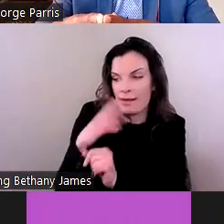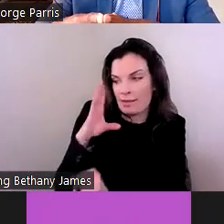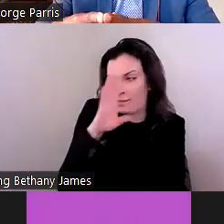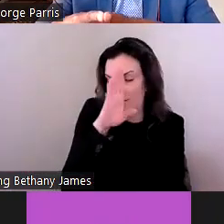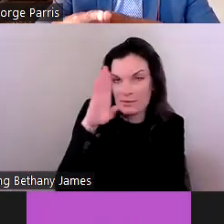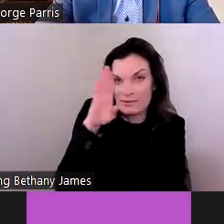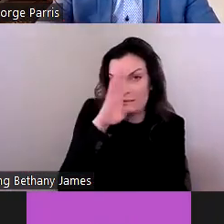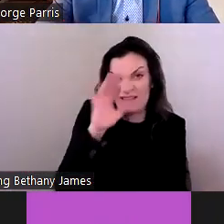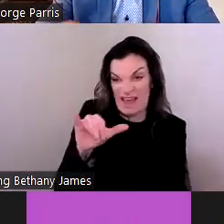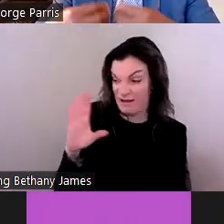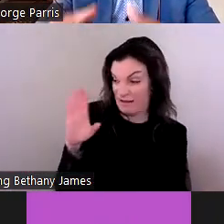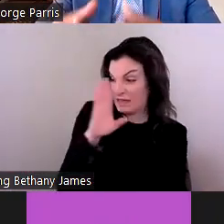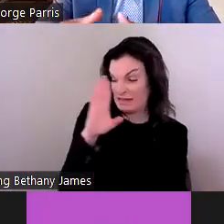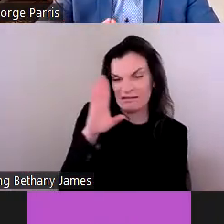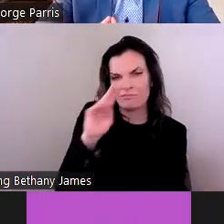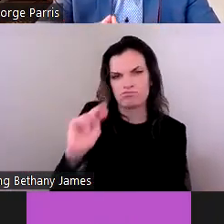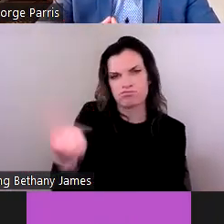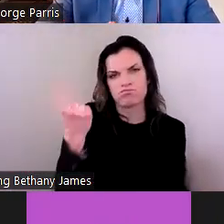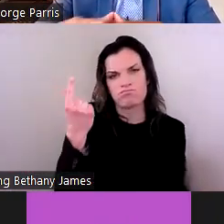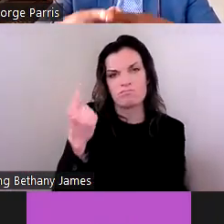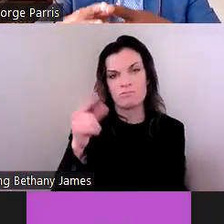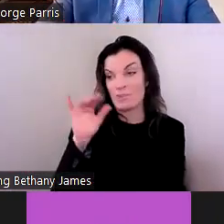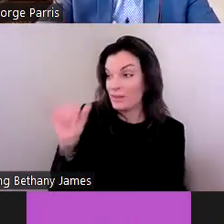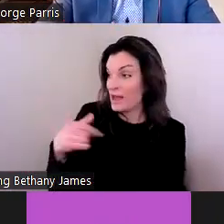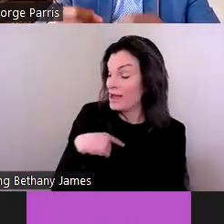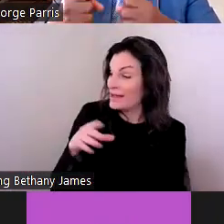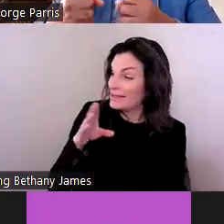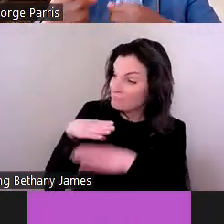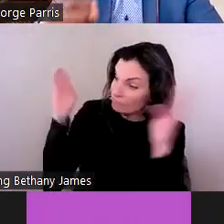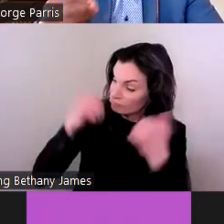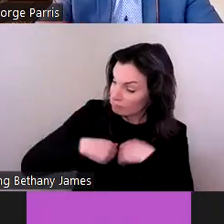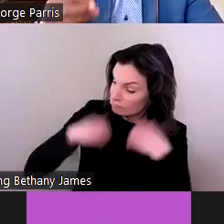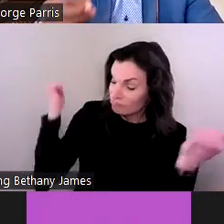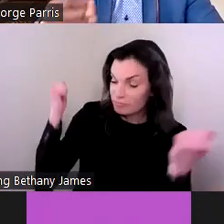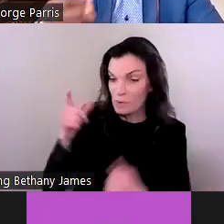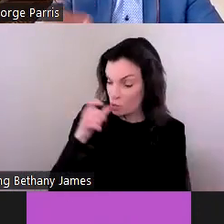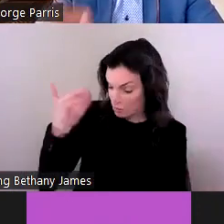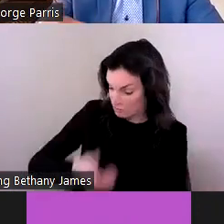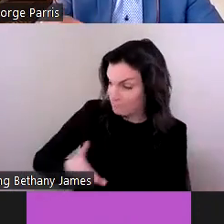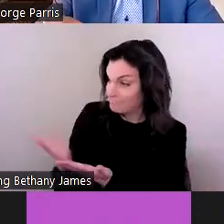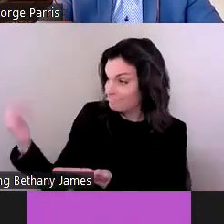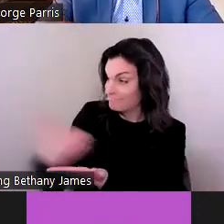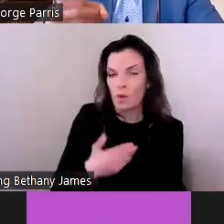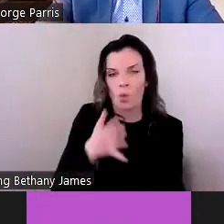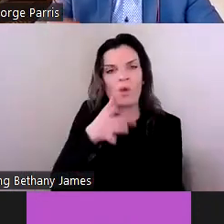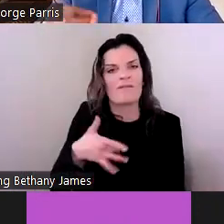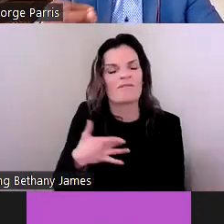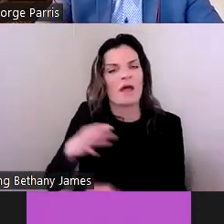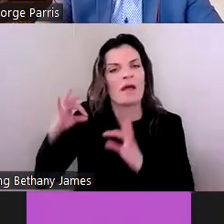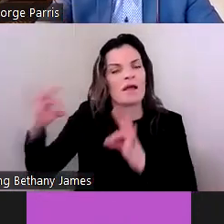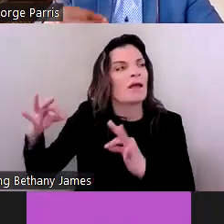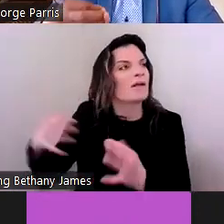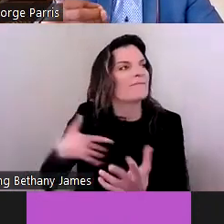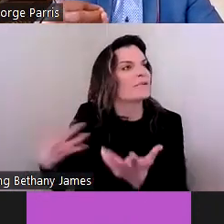environment, it means that they have high levels of integrity, they're transparent. It really leads to people really understanding who